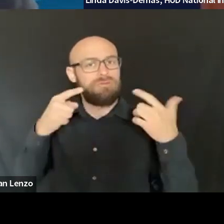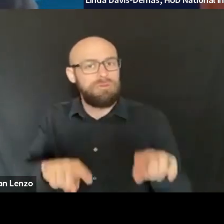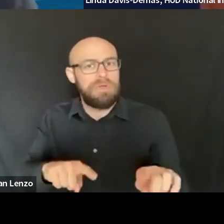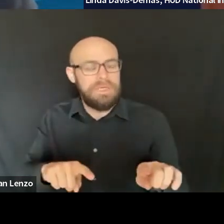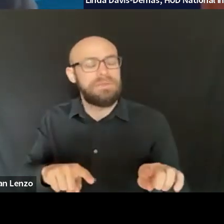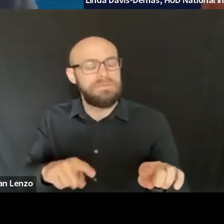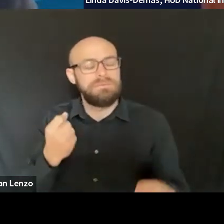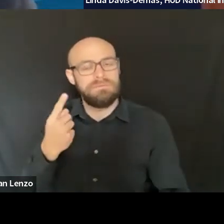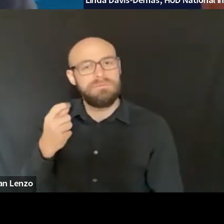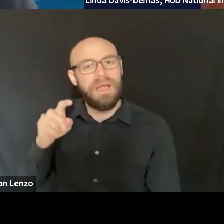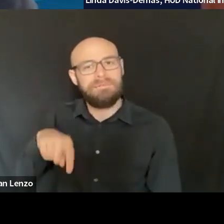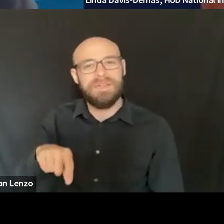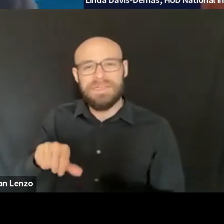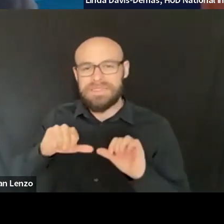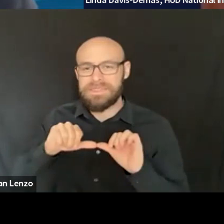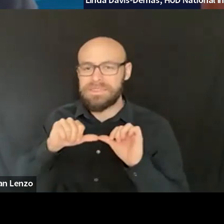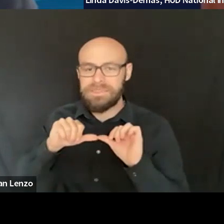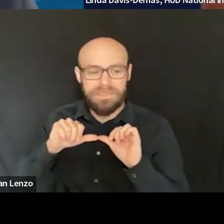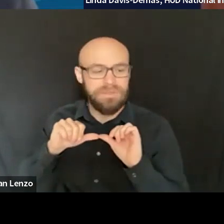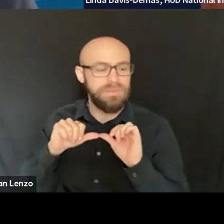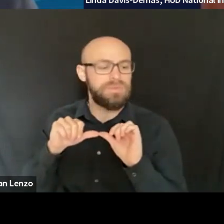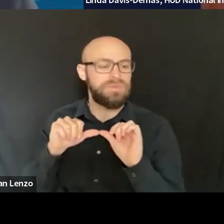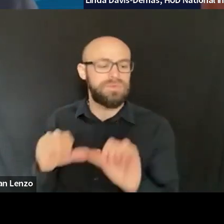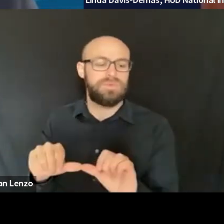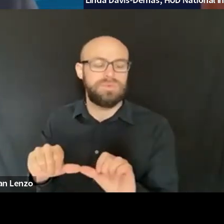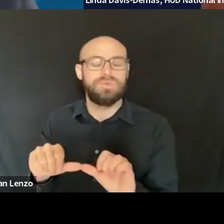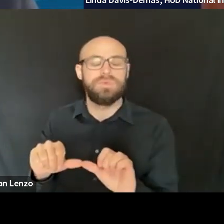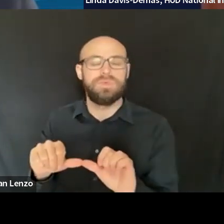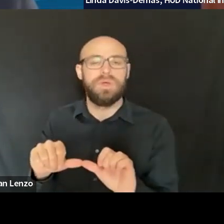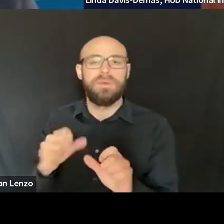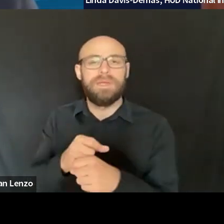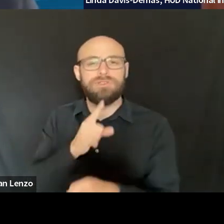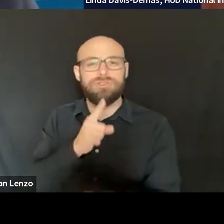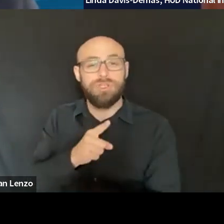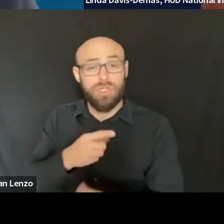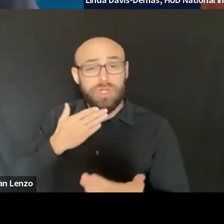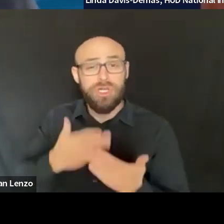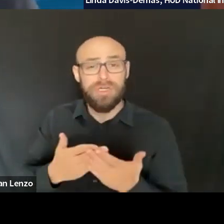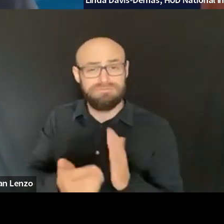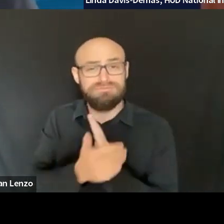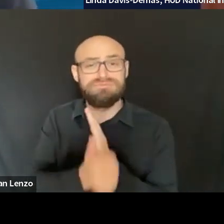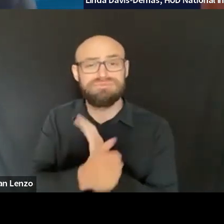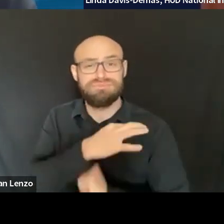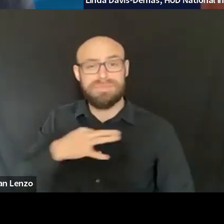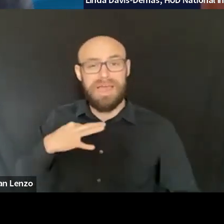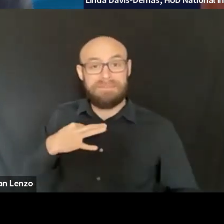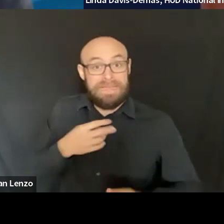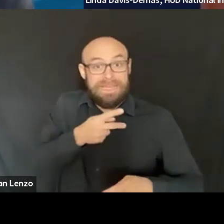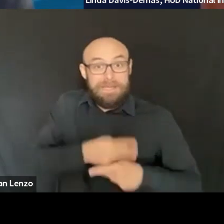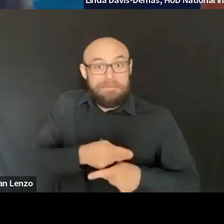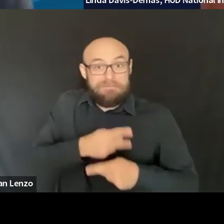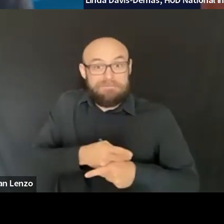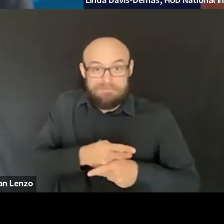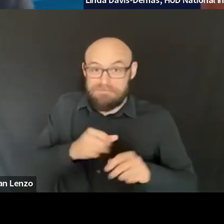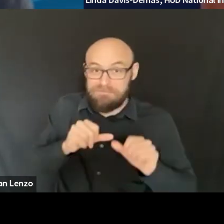to ensure that we really retain talented staff and that they stay in the